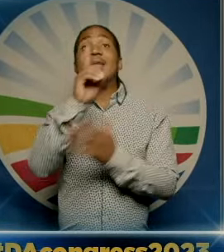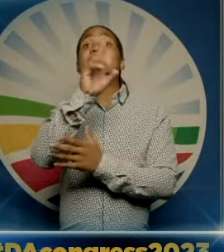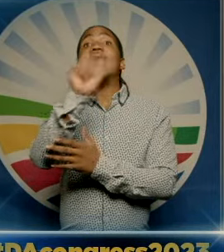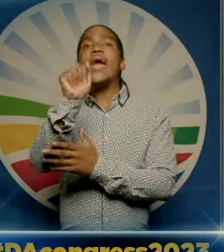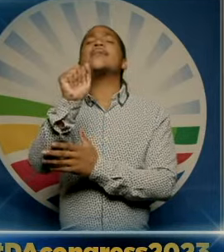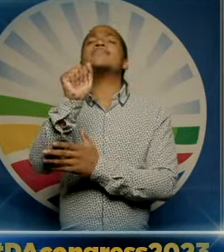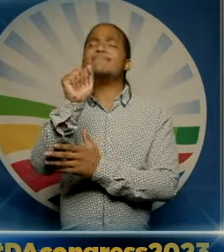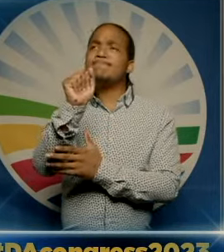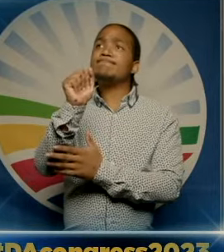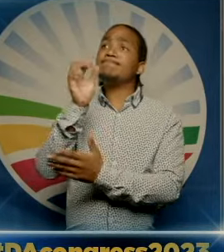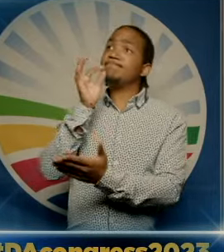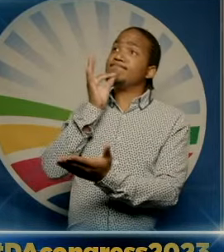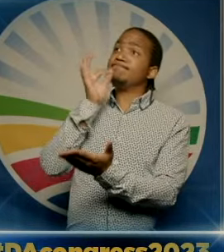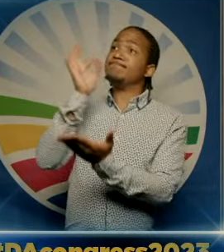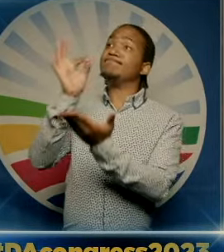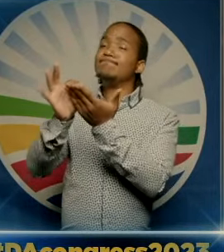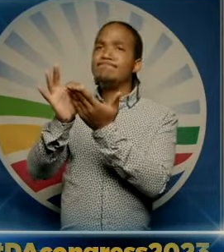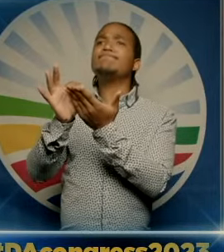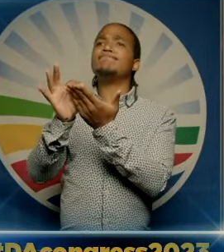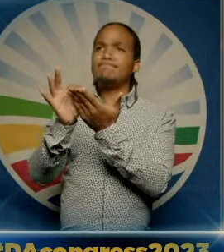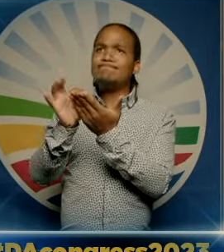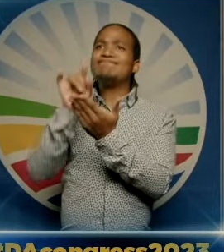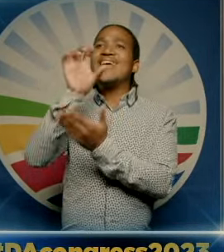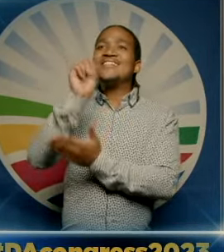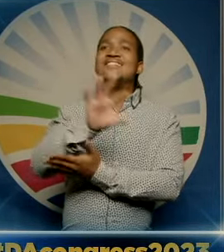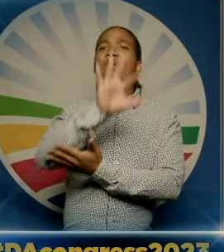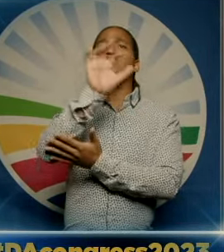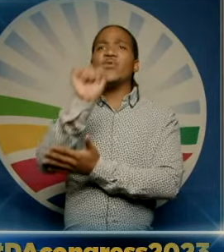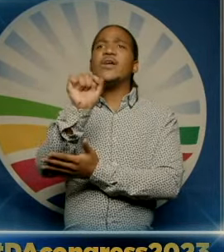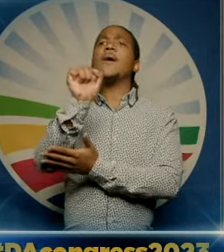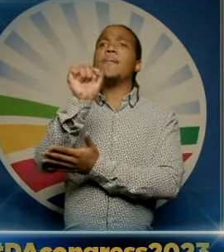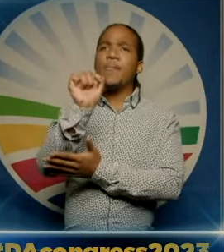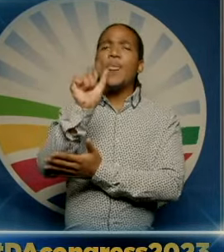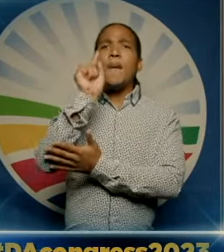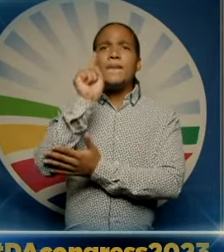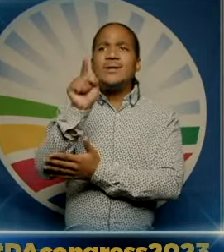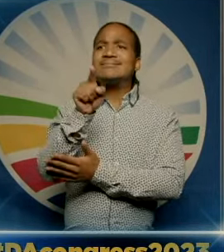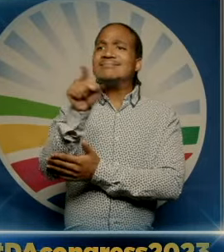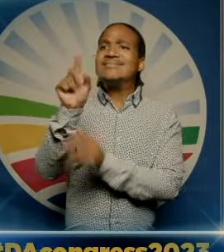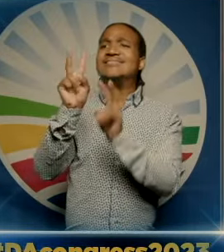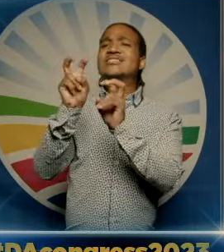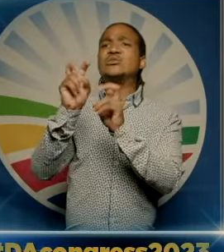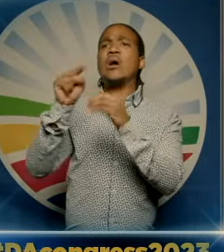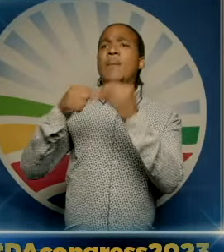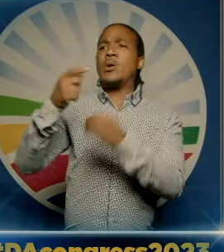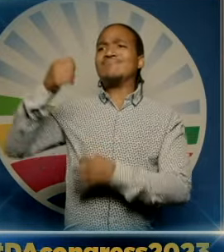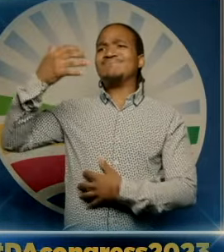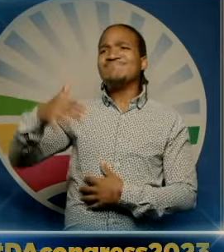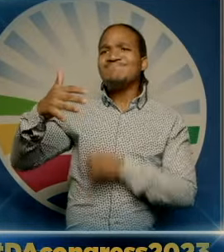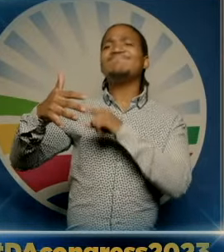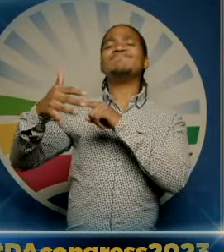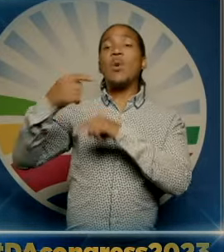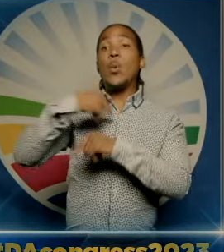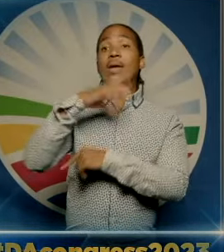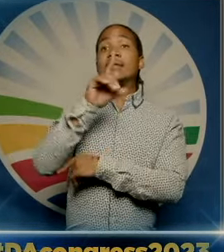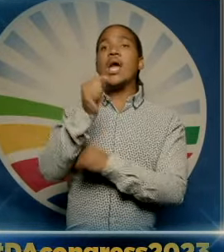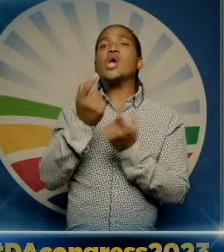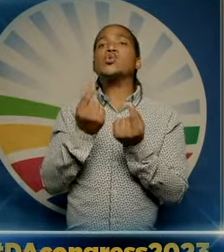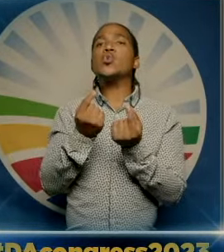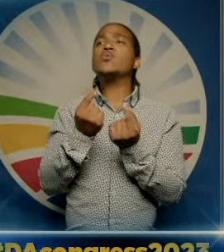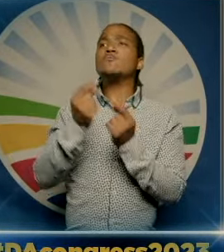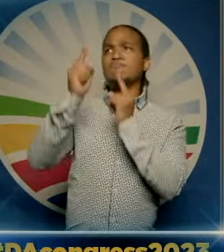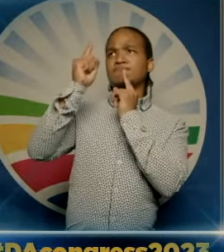Parliament in order to cushion South Africans against the rising cost of living. We demanded that